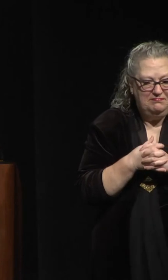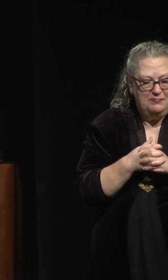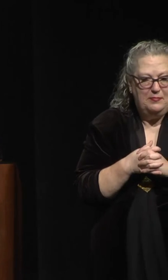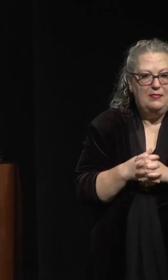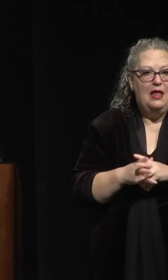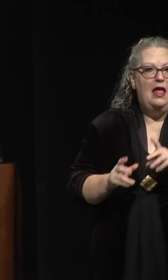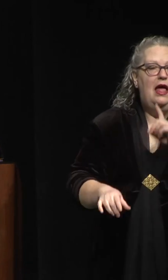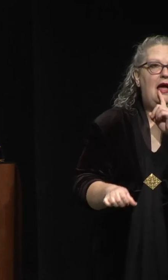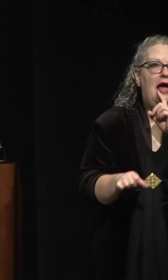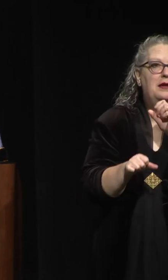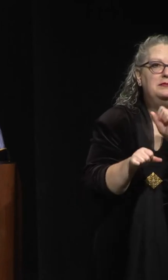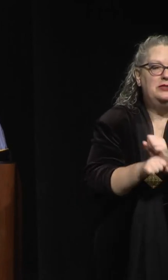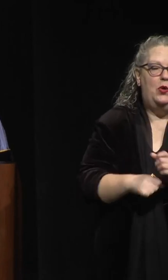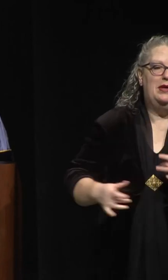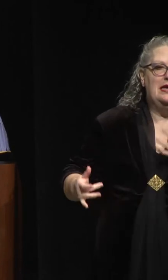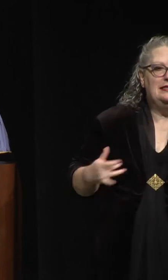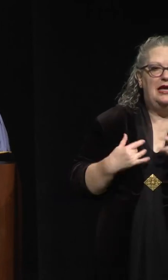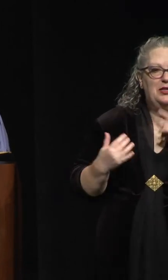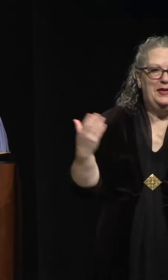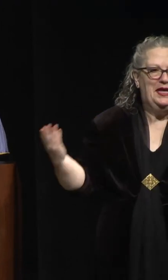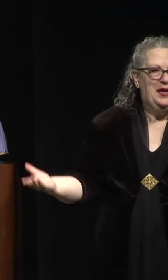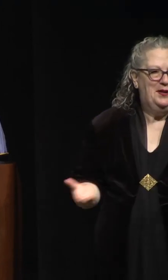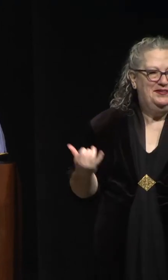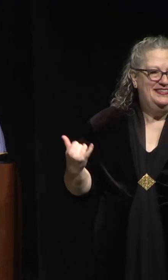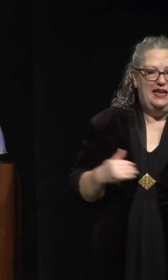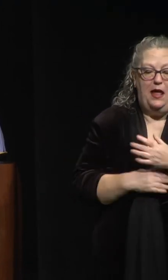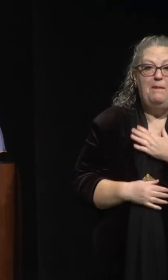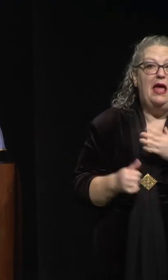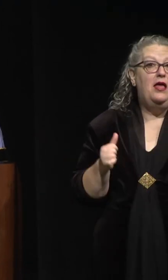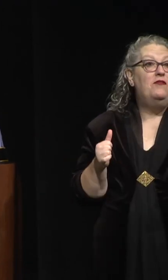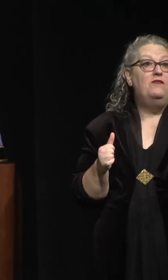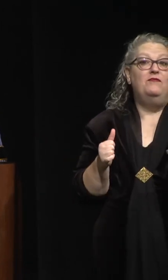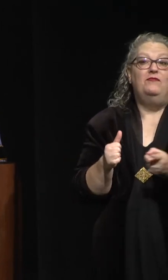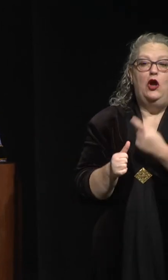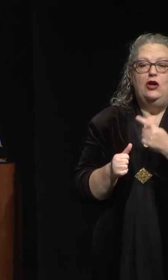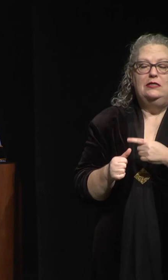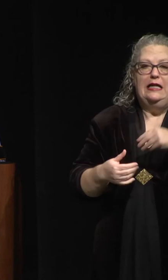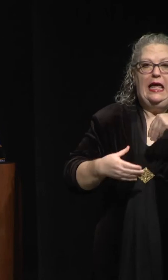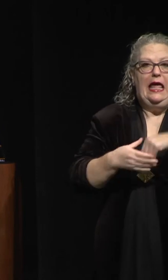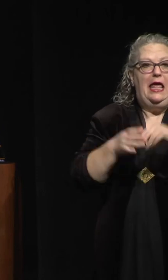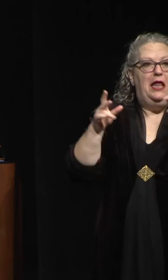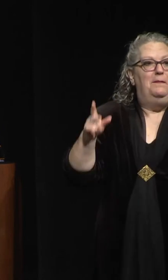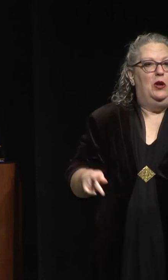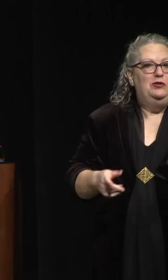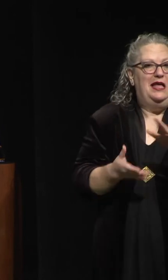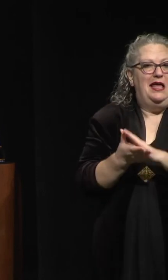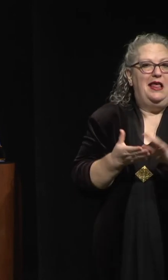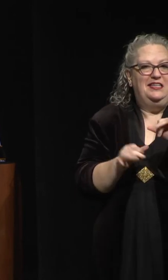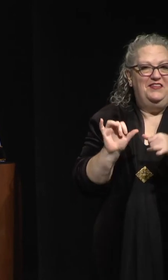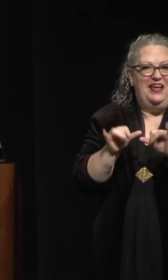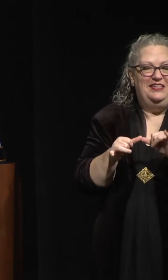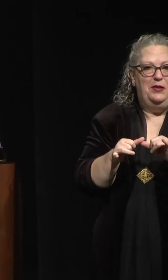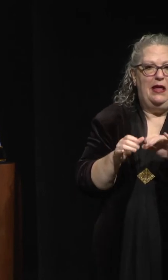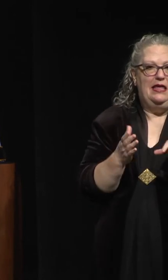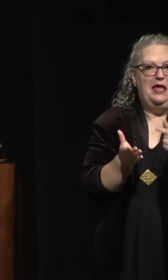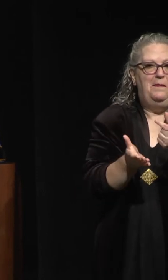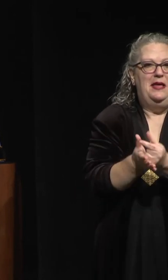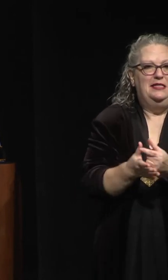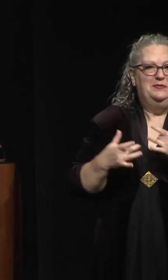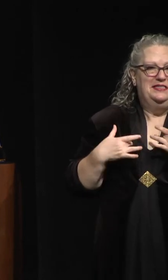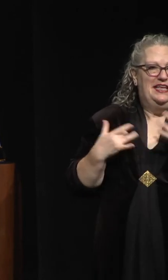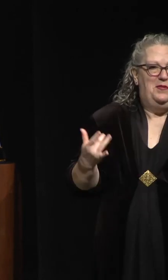I'm so excited to be here with you today at my first in-person College of Engineering